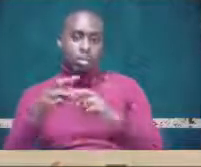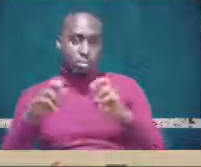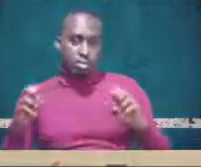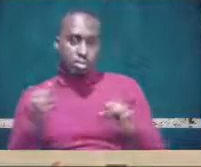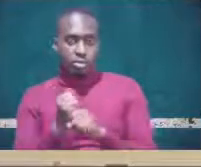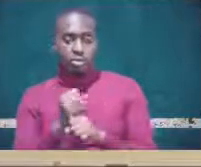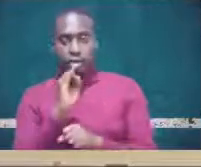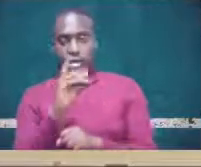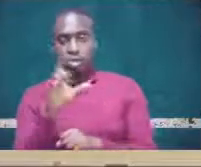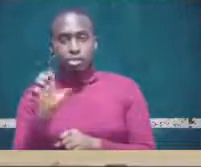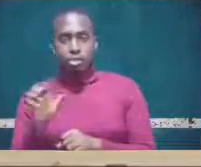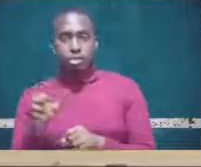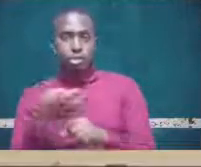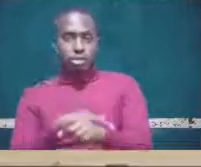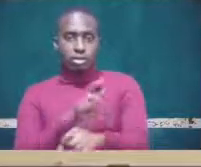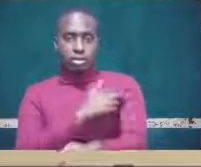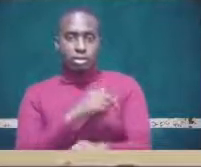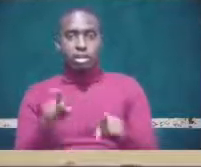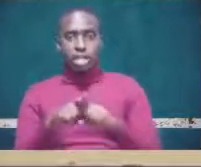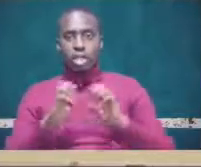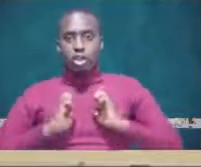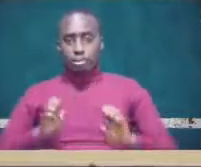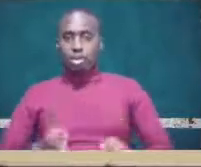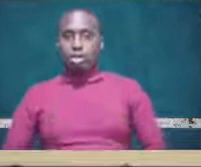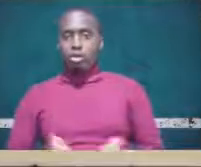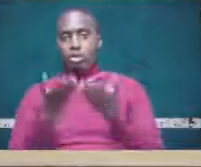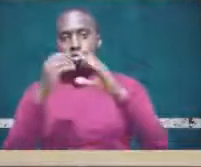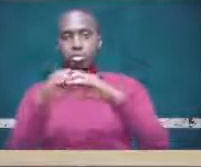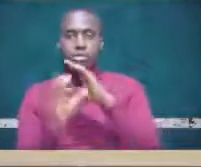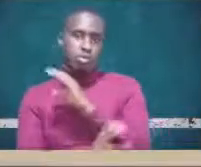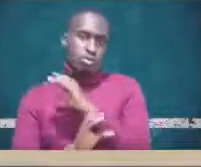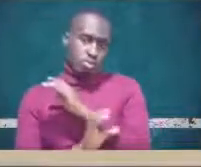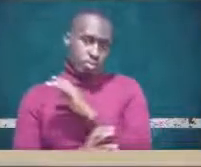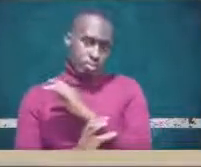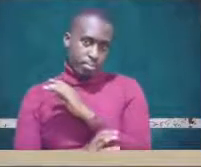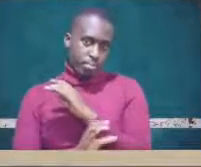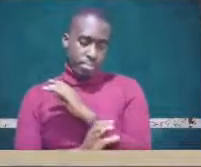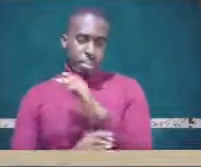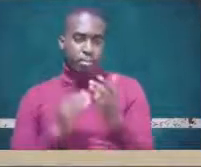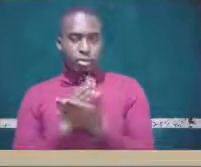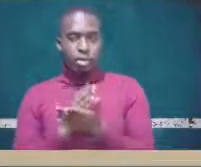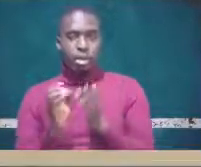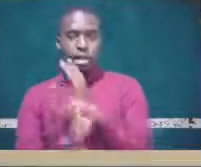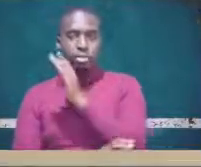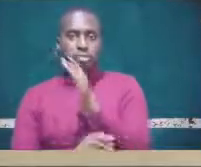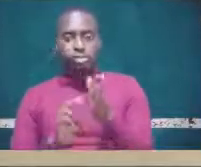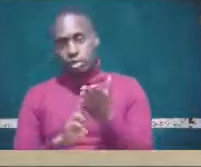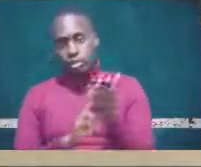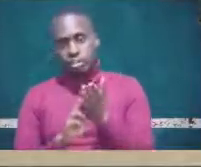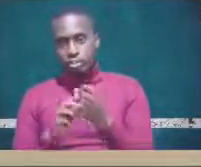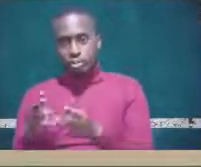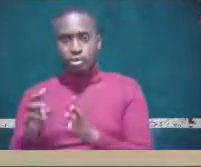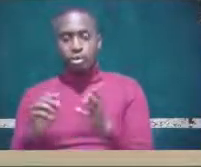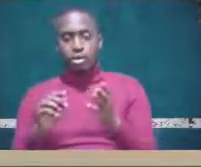idle resources, which will lead to economic growth in the country. So a country that adopts the use of